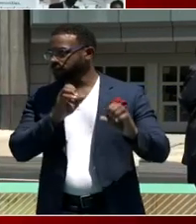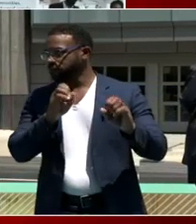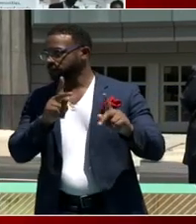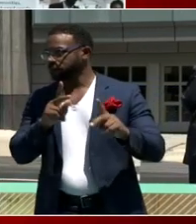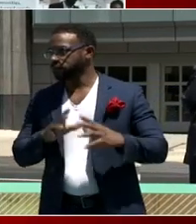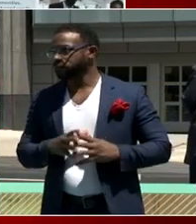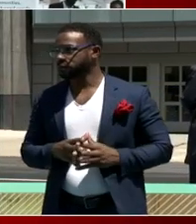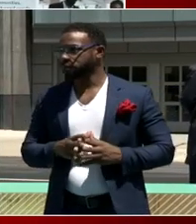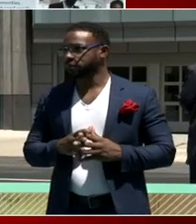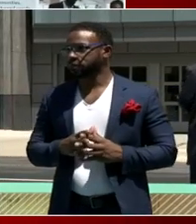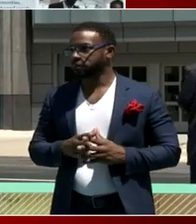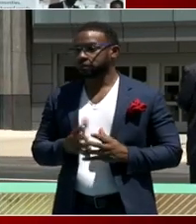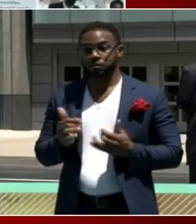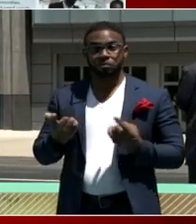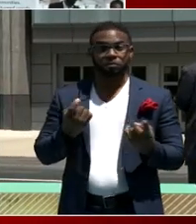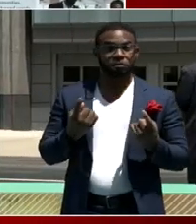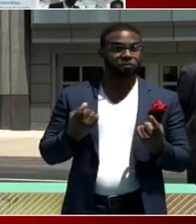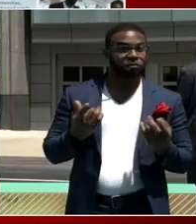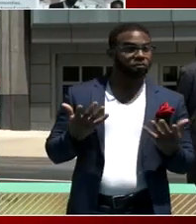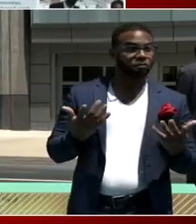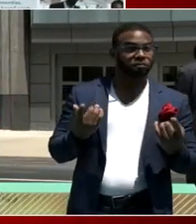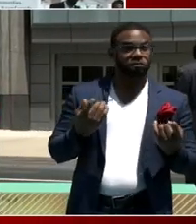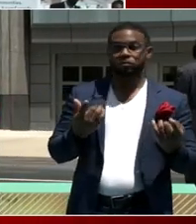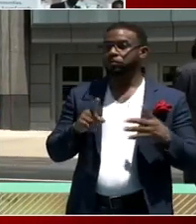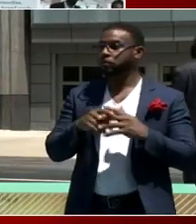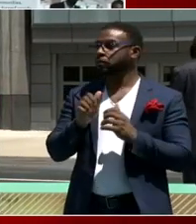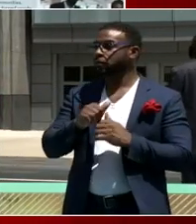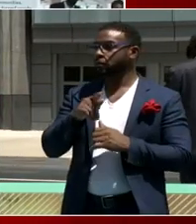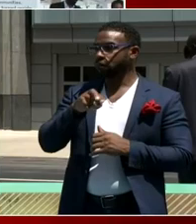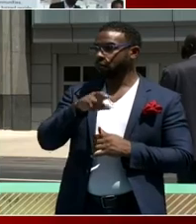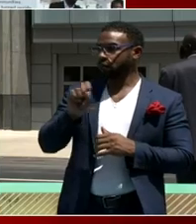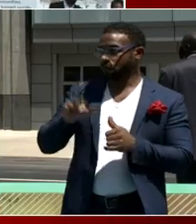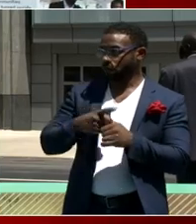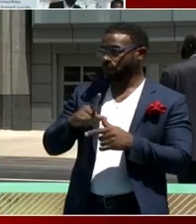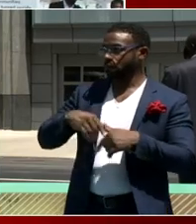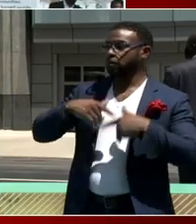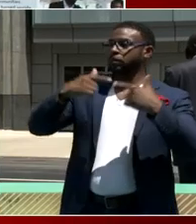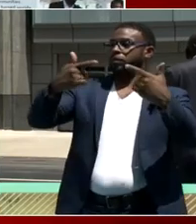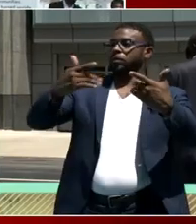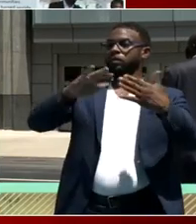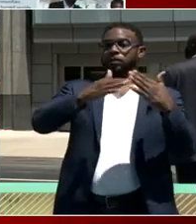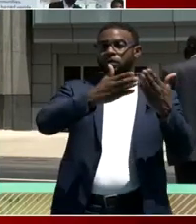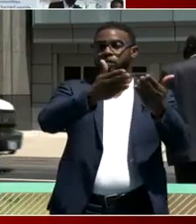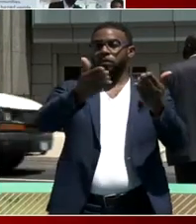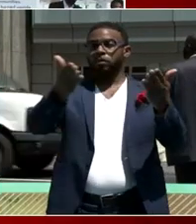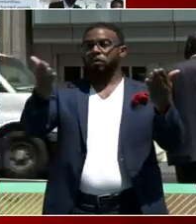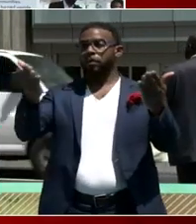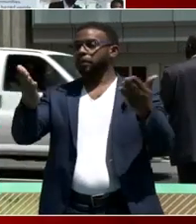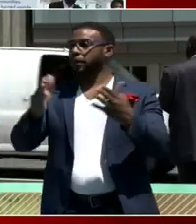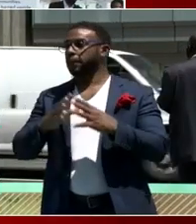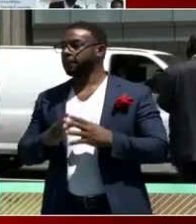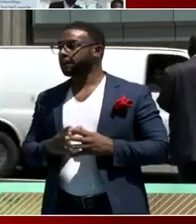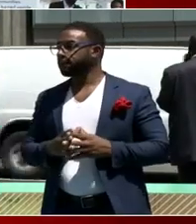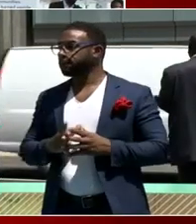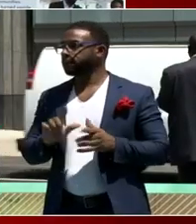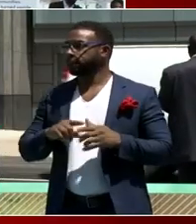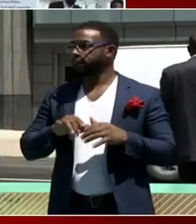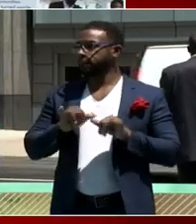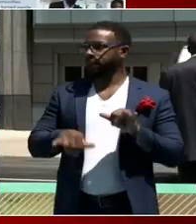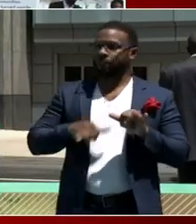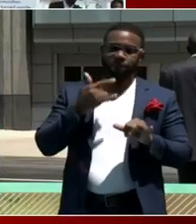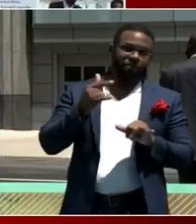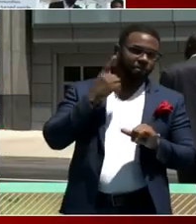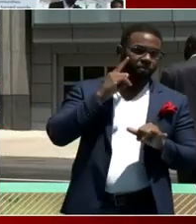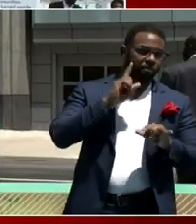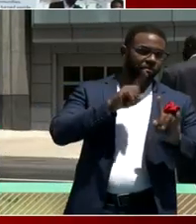Okay. Any questions? Any questions? I'll start with press questions, then any community or partner questions, and then I'll stick